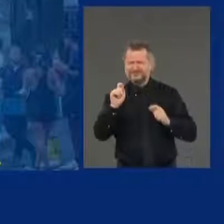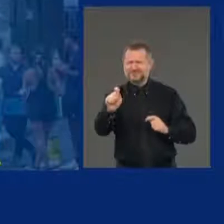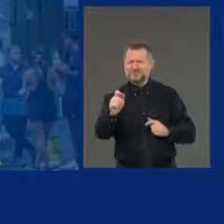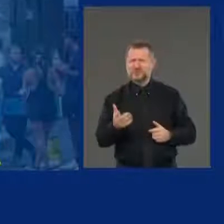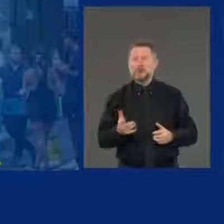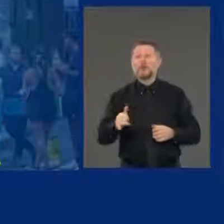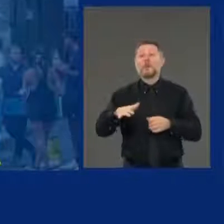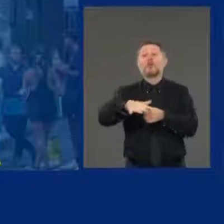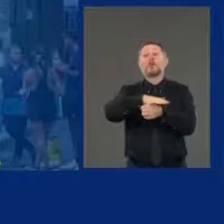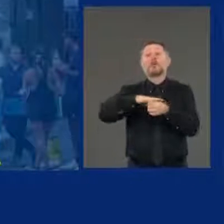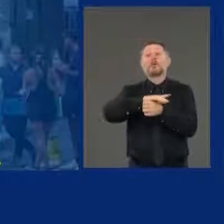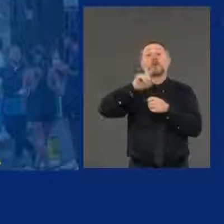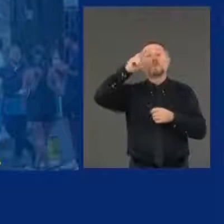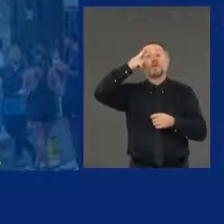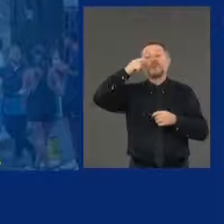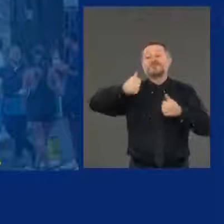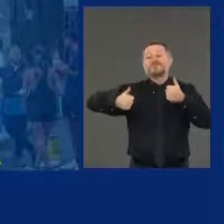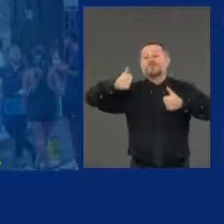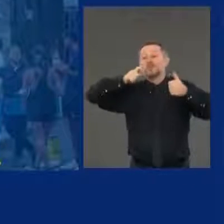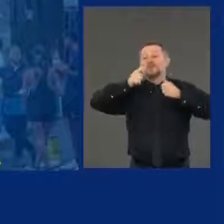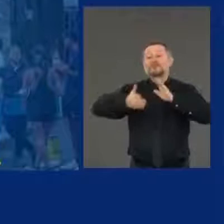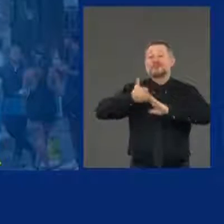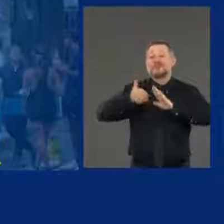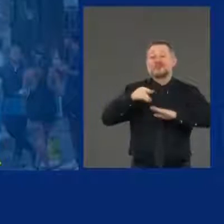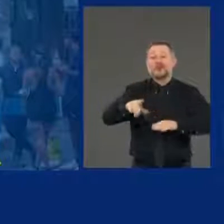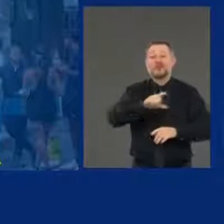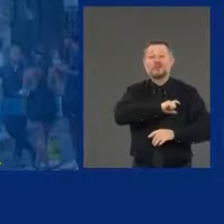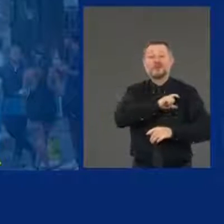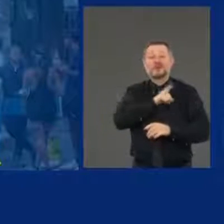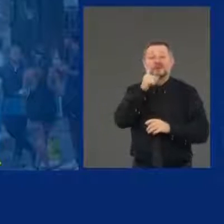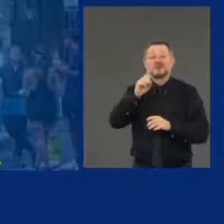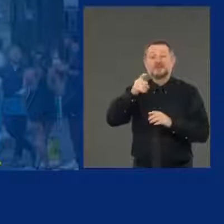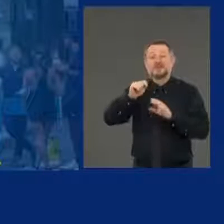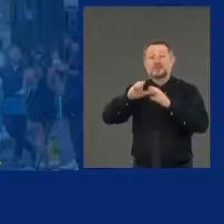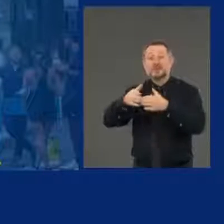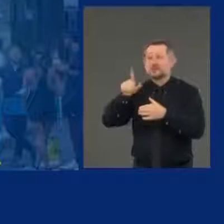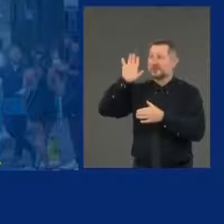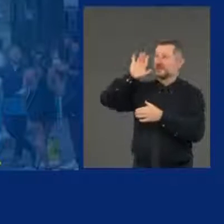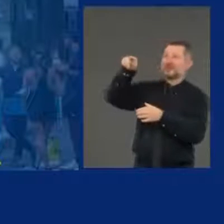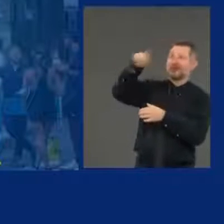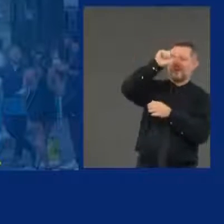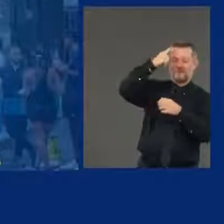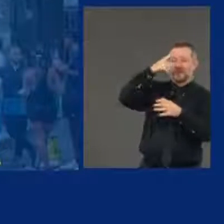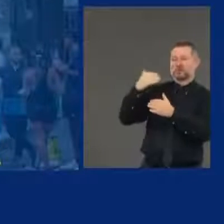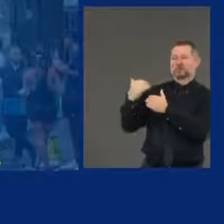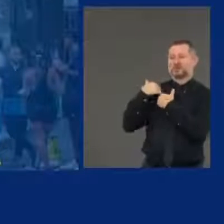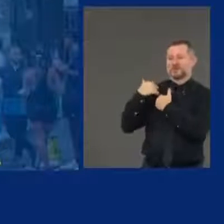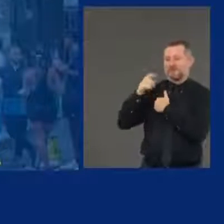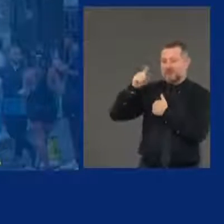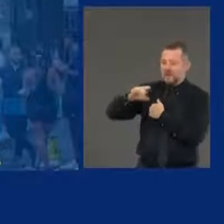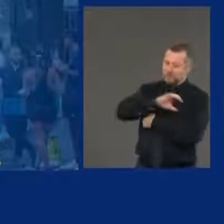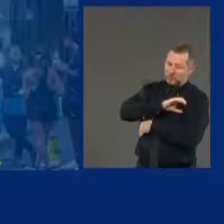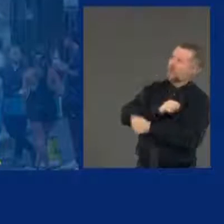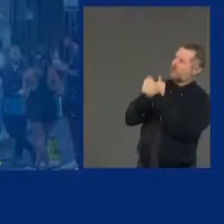in charge of the police department, it's your responsibility to make sure your police department follows the law.